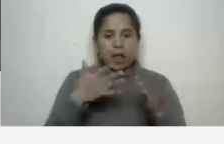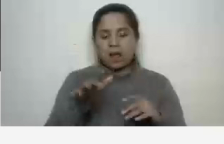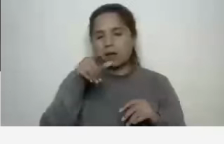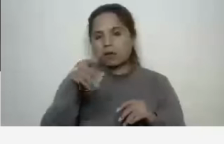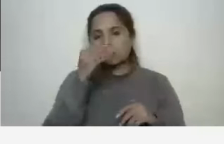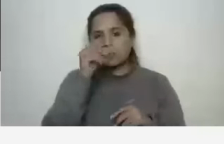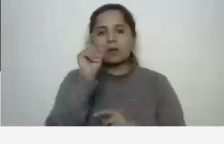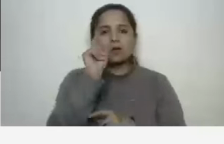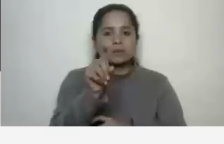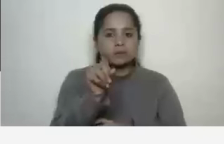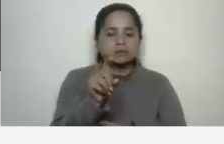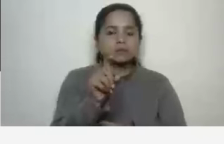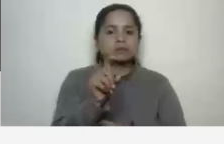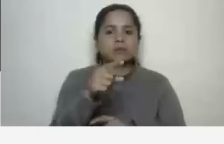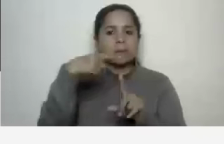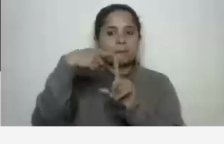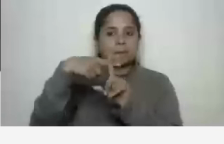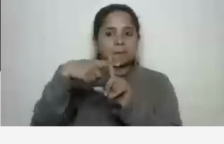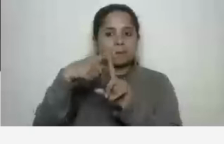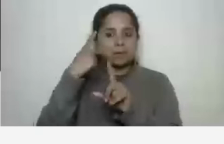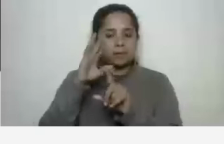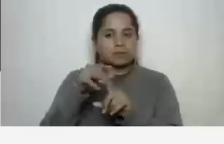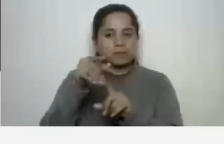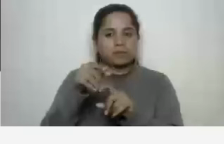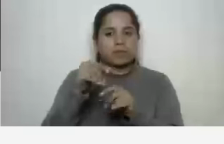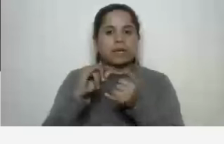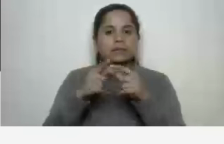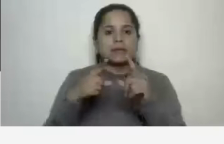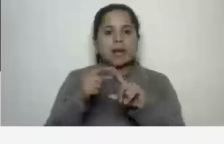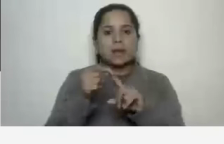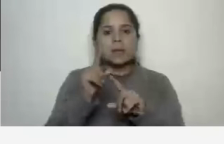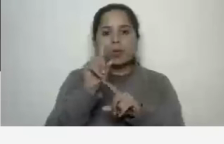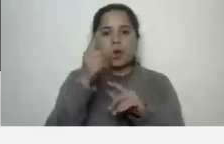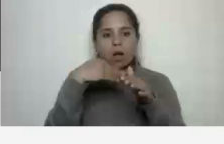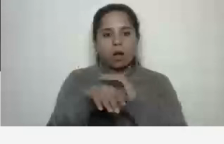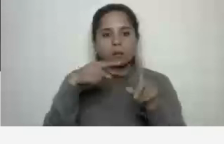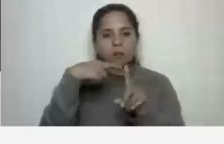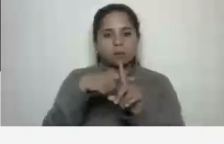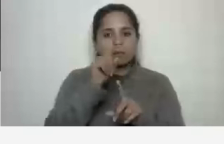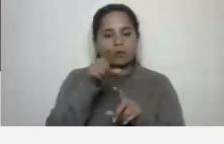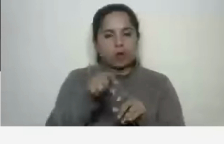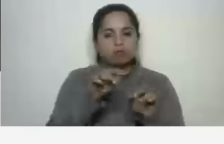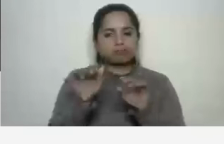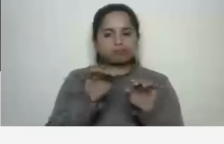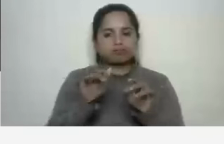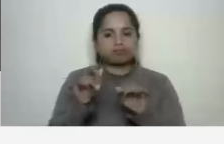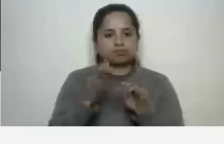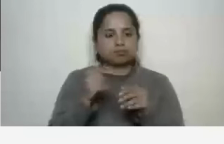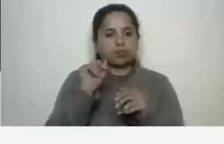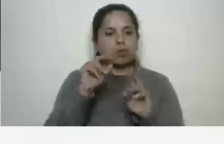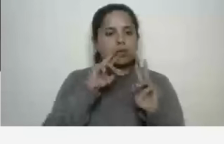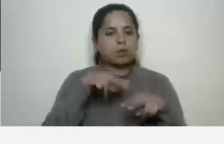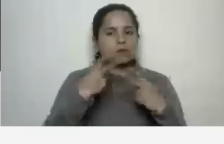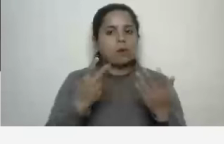please click on the plus sign under step 1 and you'll get a space to write. You can write your